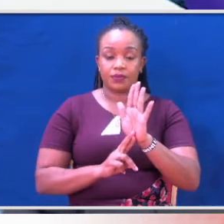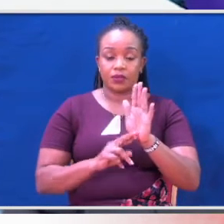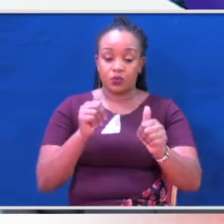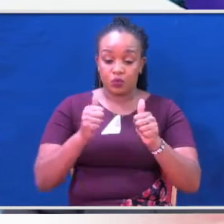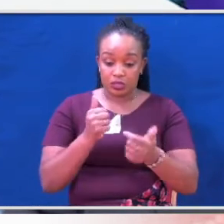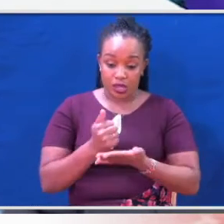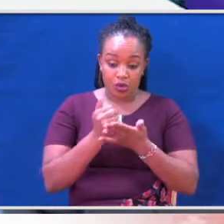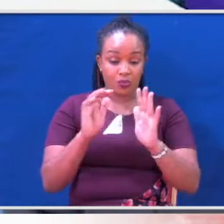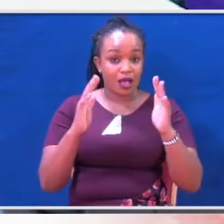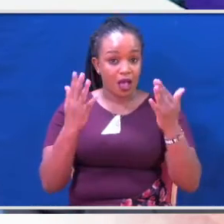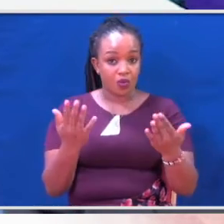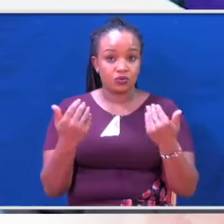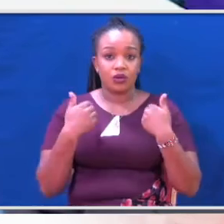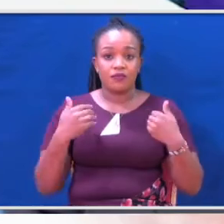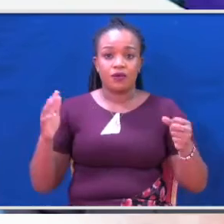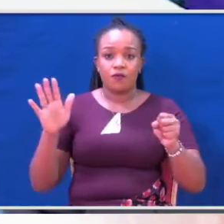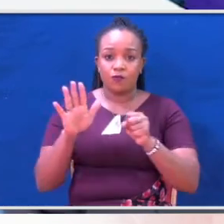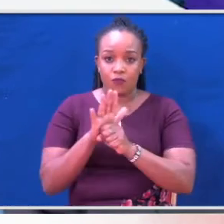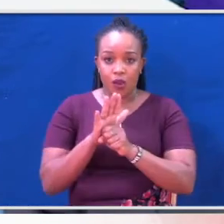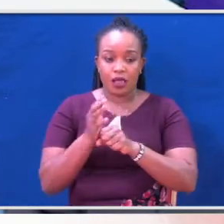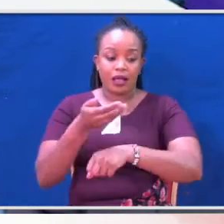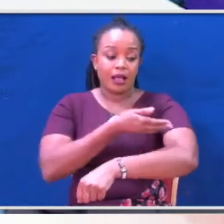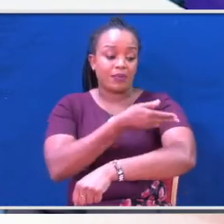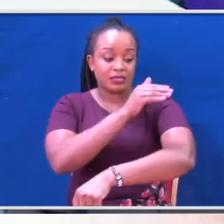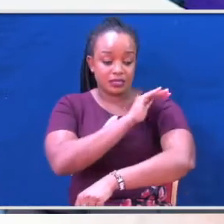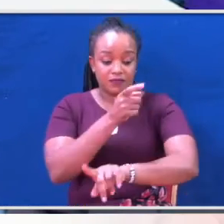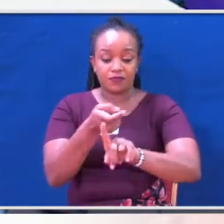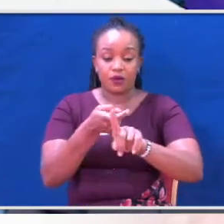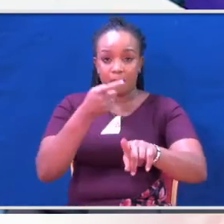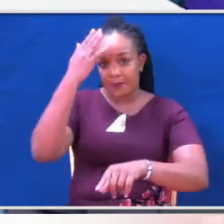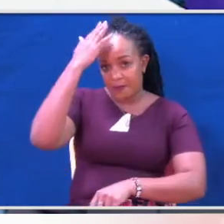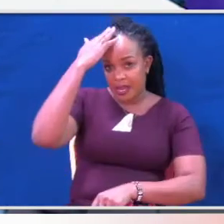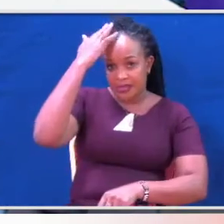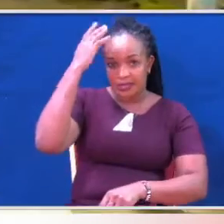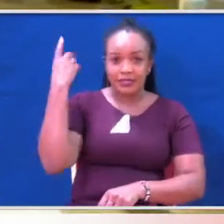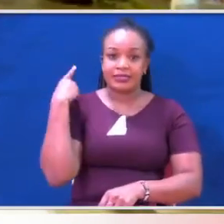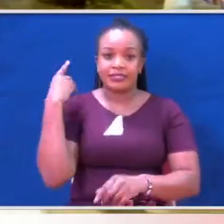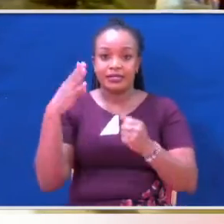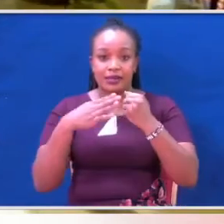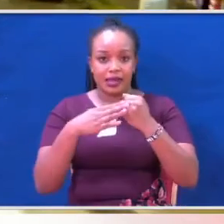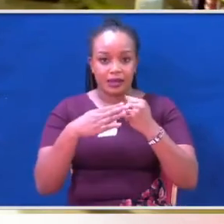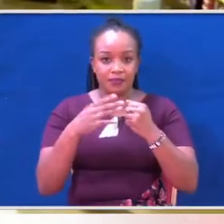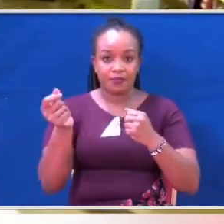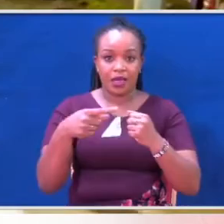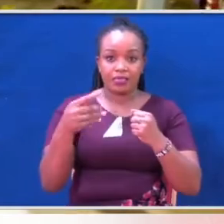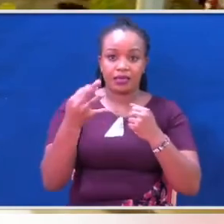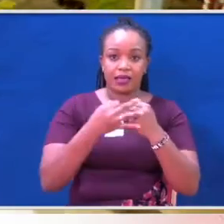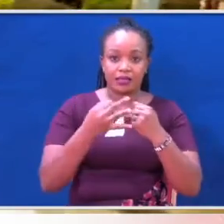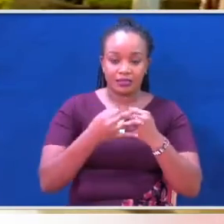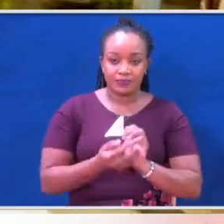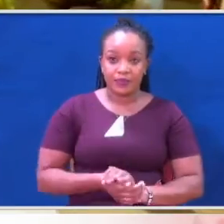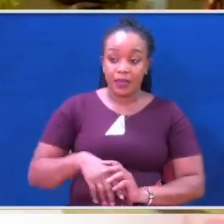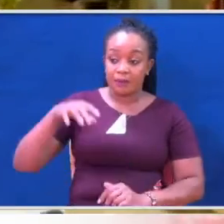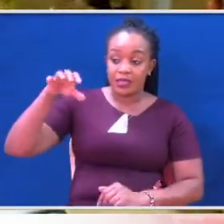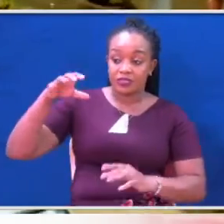capacity from Monday, 9th August. The matatu operators have